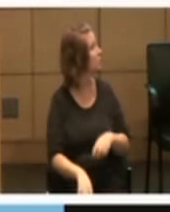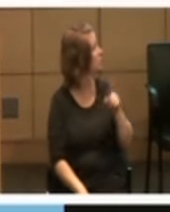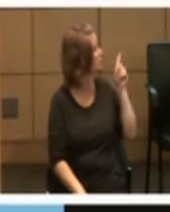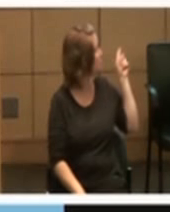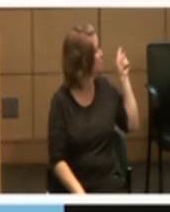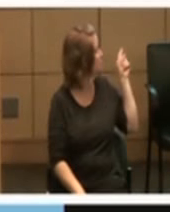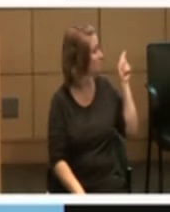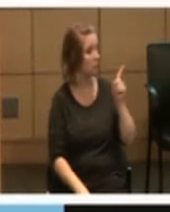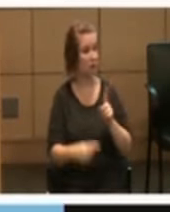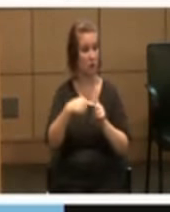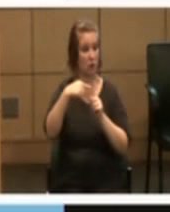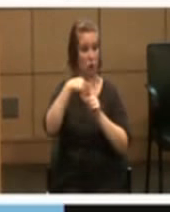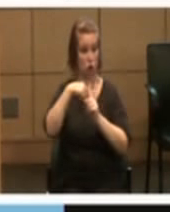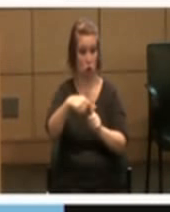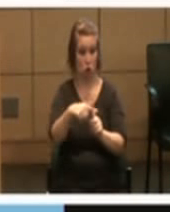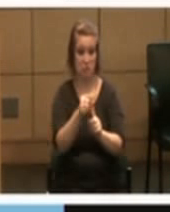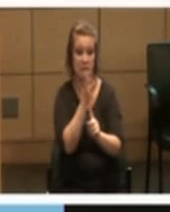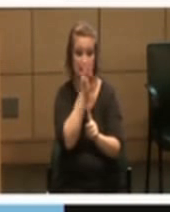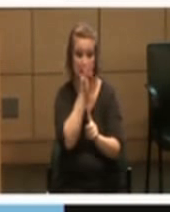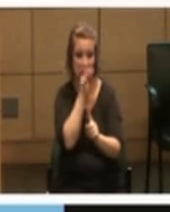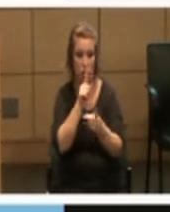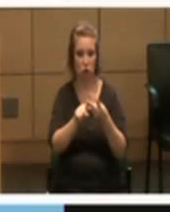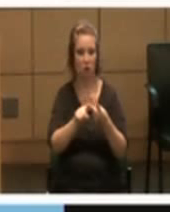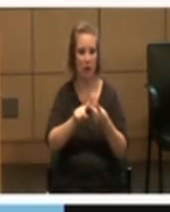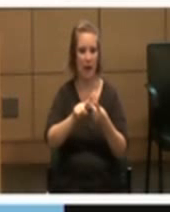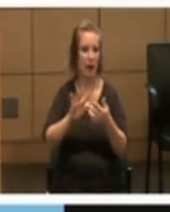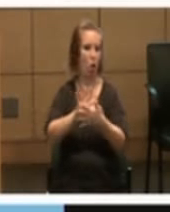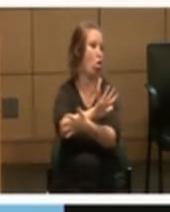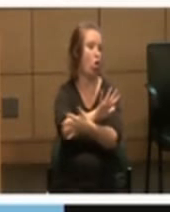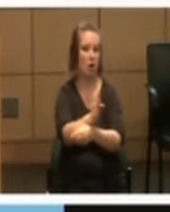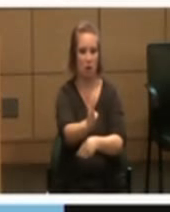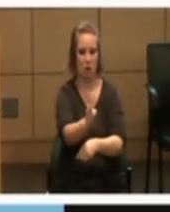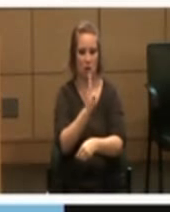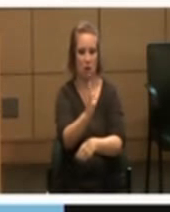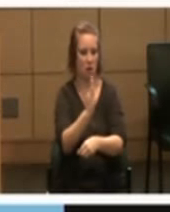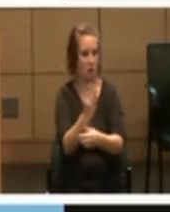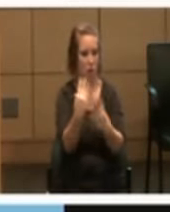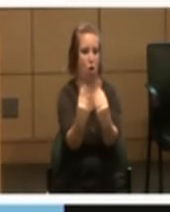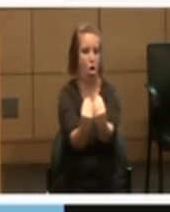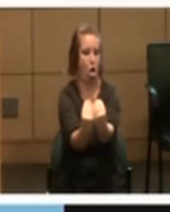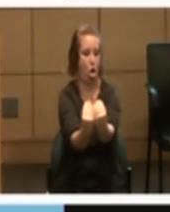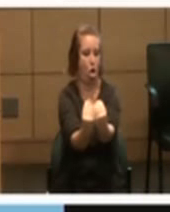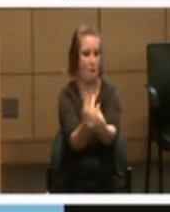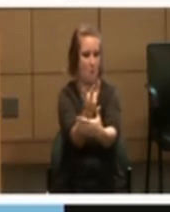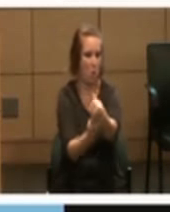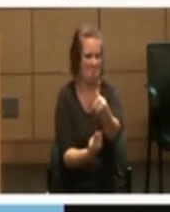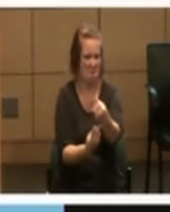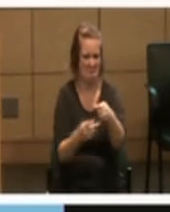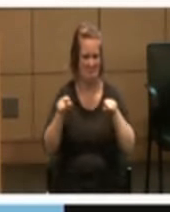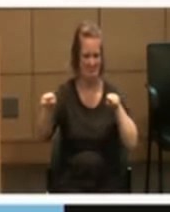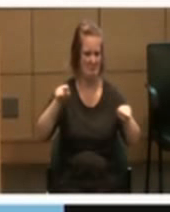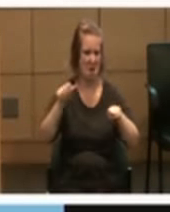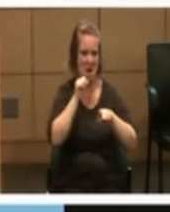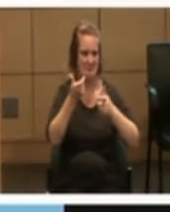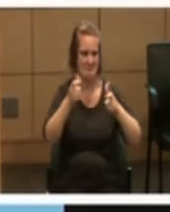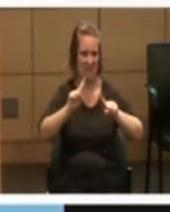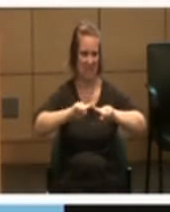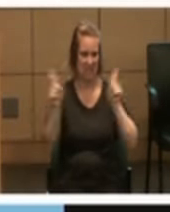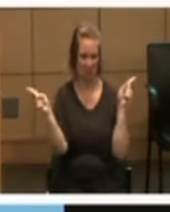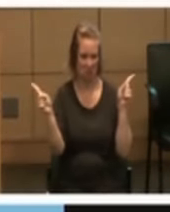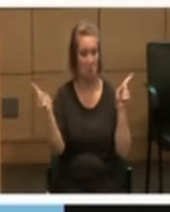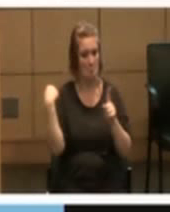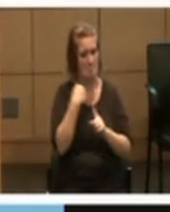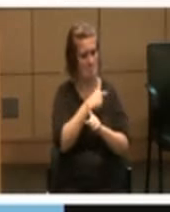target speech and the master speech are both coming from the front, there's not a huge difference in performance. And this is pretty much what